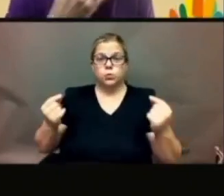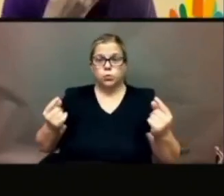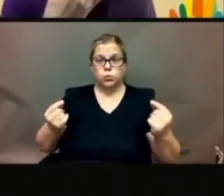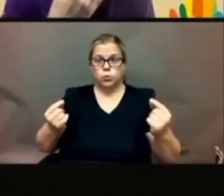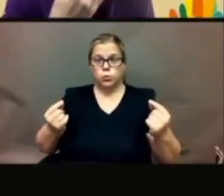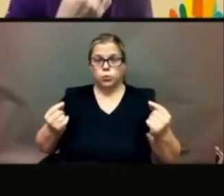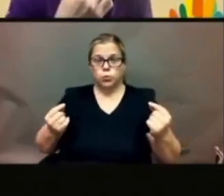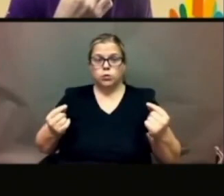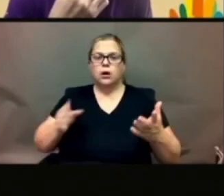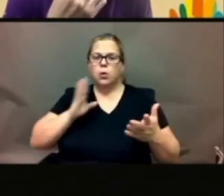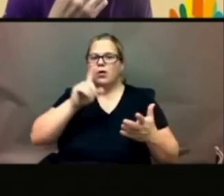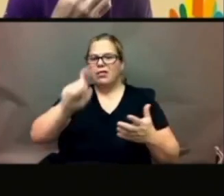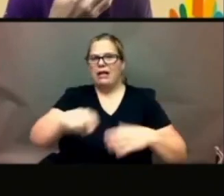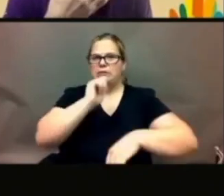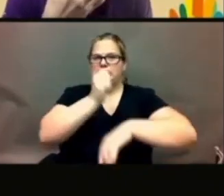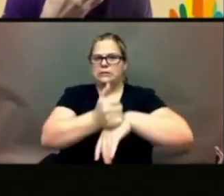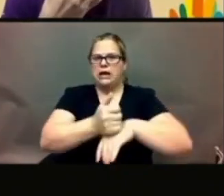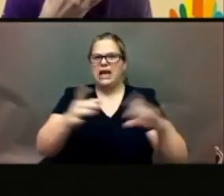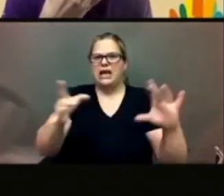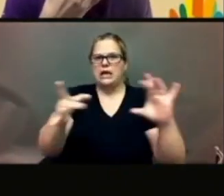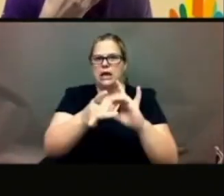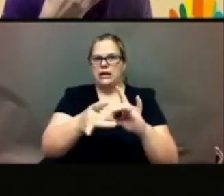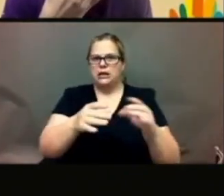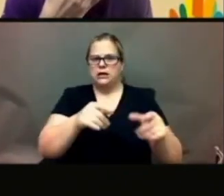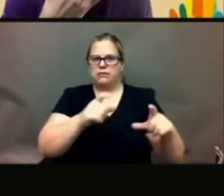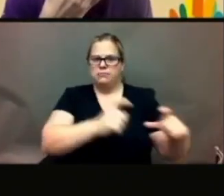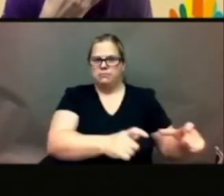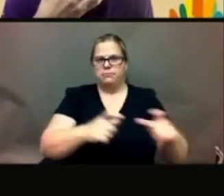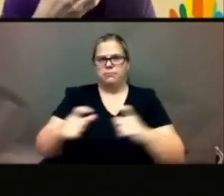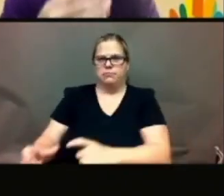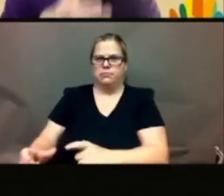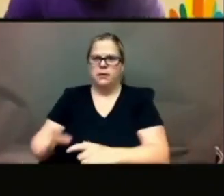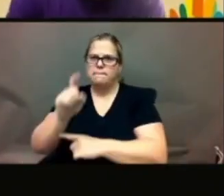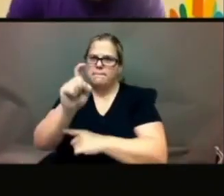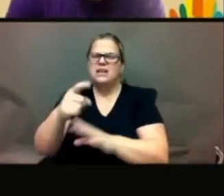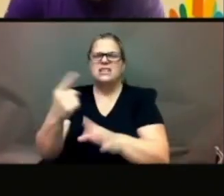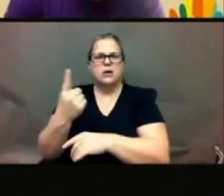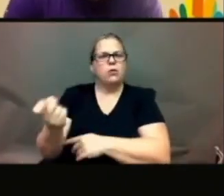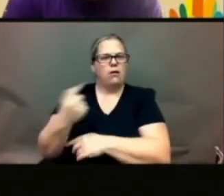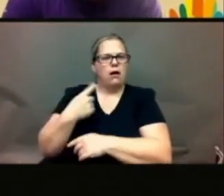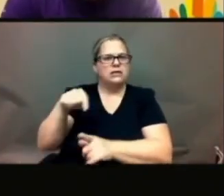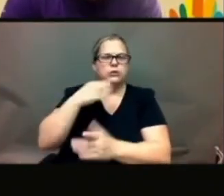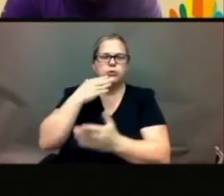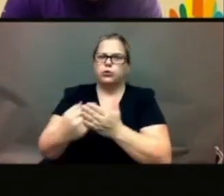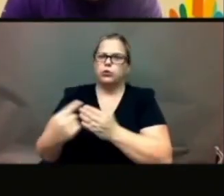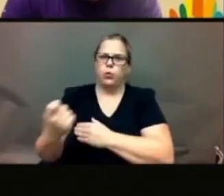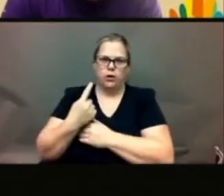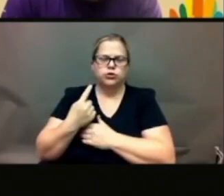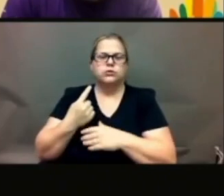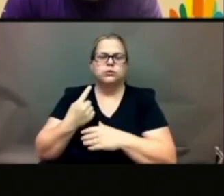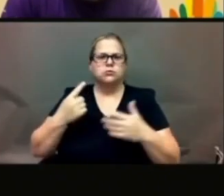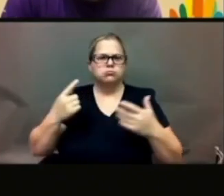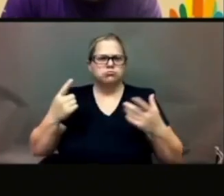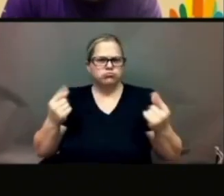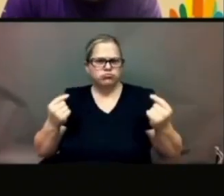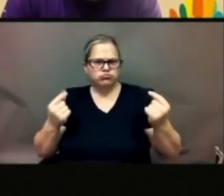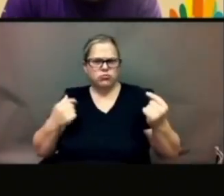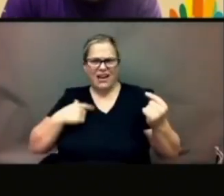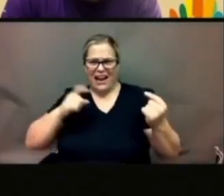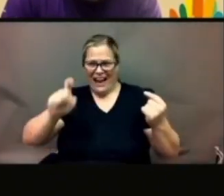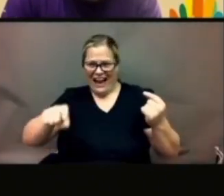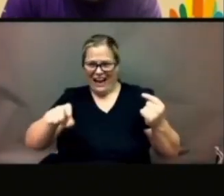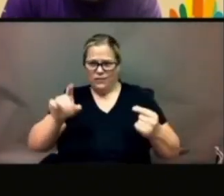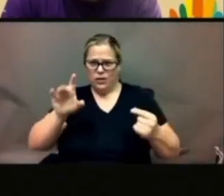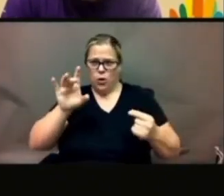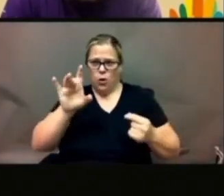is you have to build conductive touchpads. So someone asked this question. This is a really good question, which was, do I have to hold a wire to